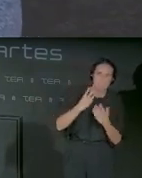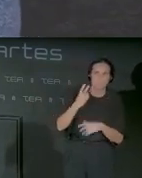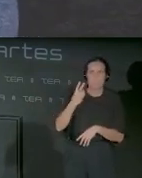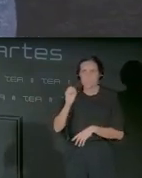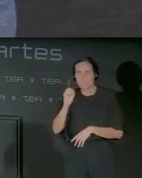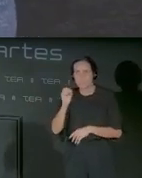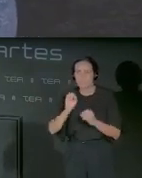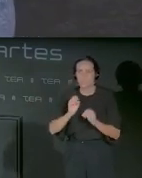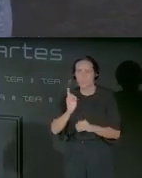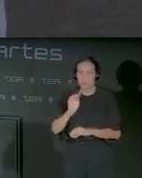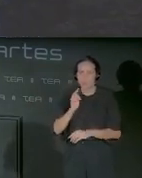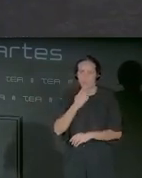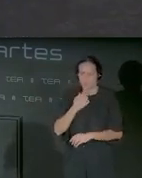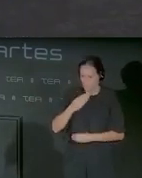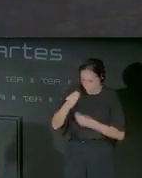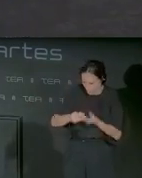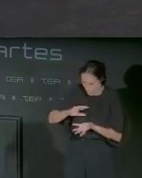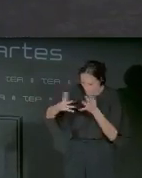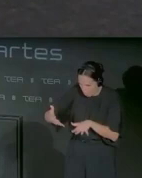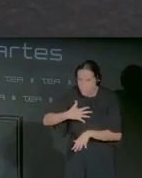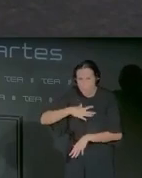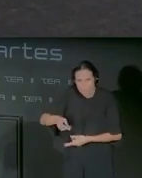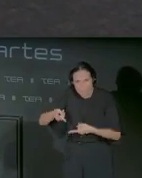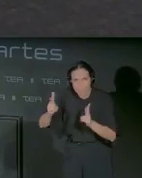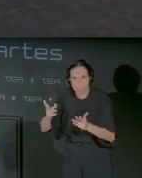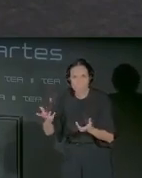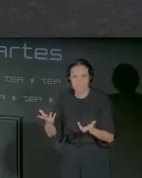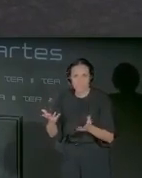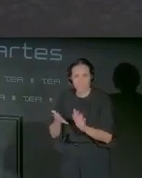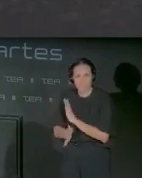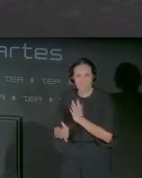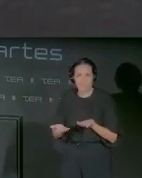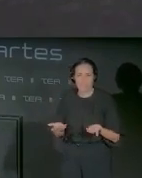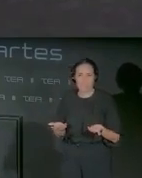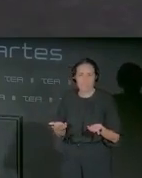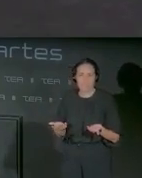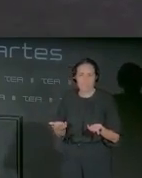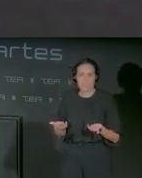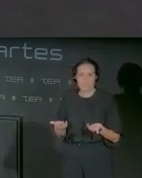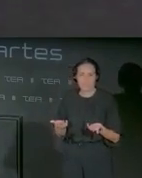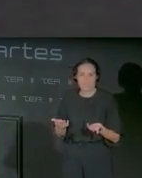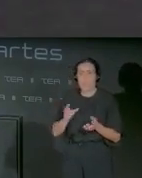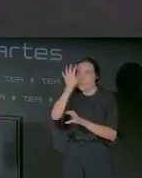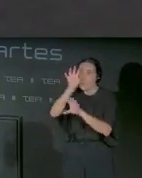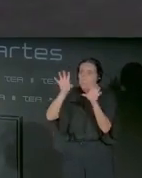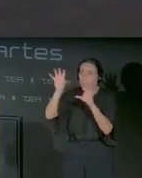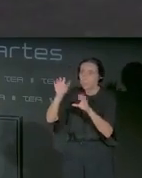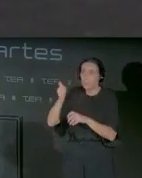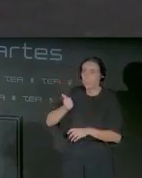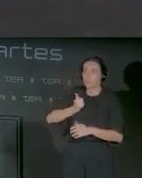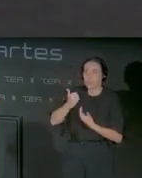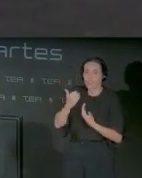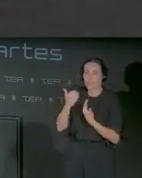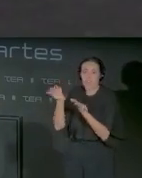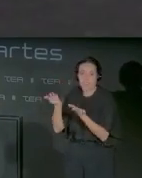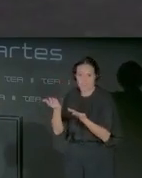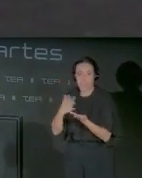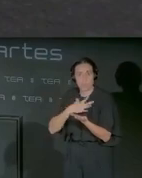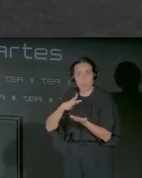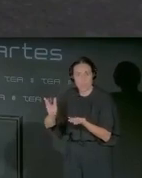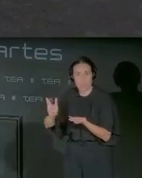a possibility and they will fight with the big platforms. But it's not a fight. In the long run, it can be